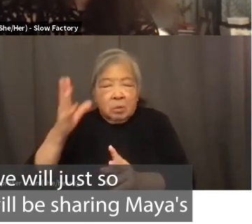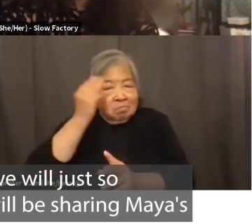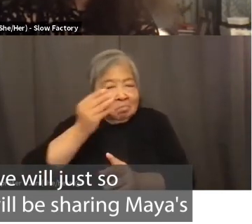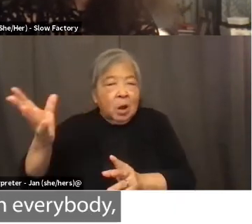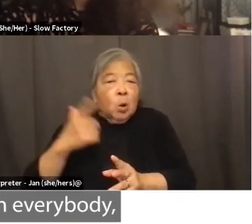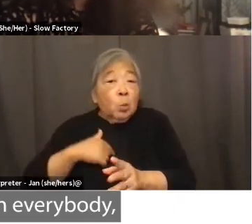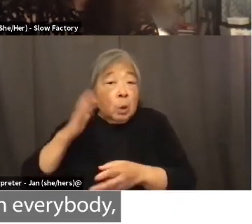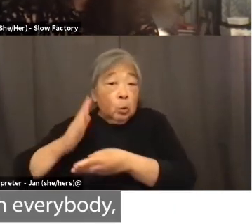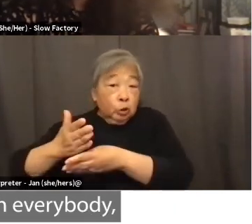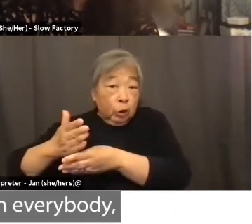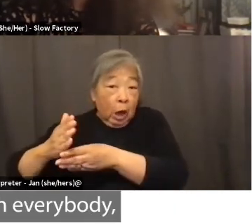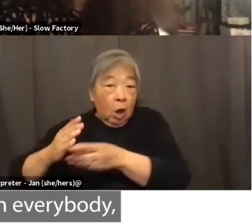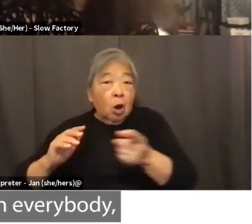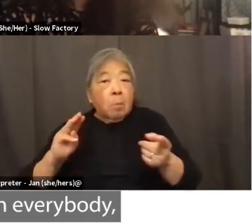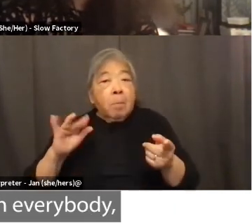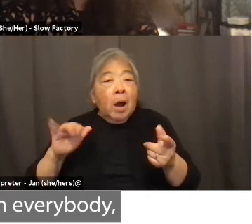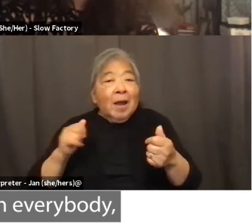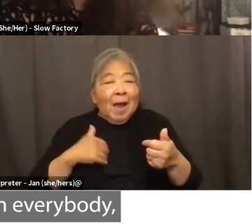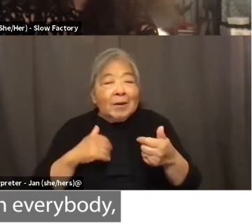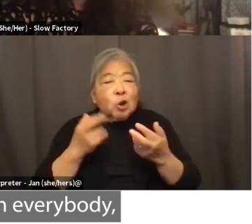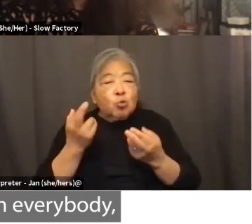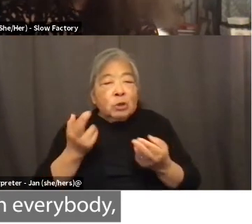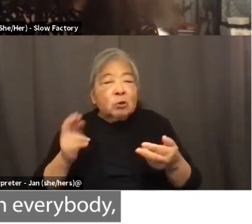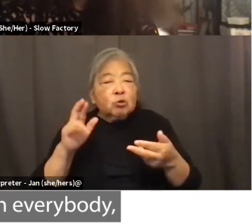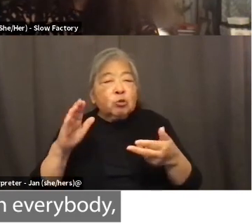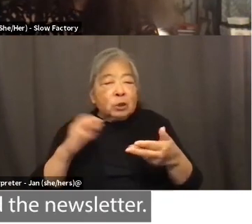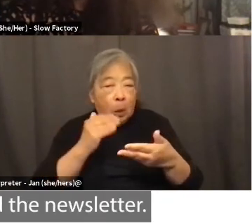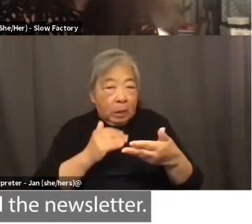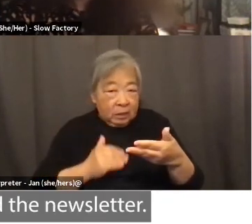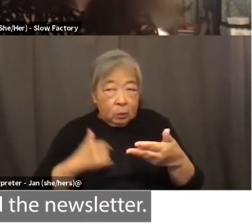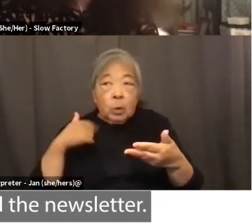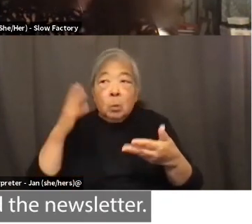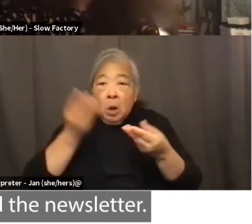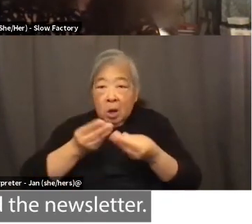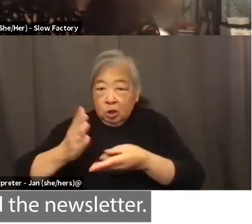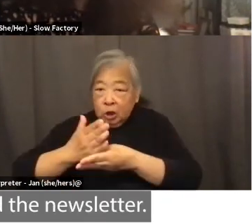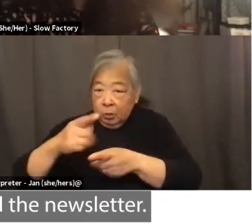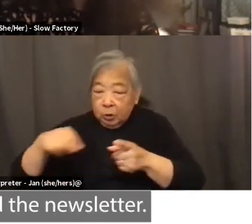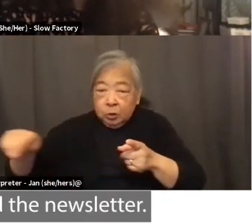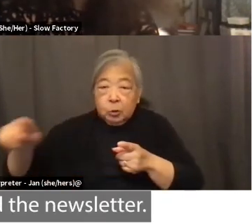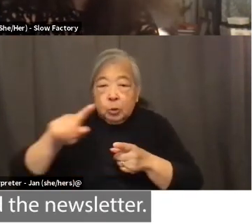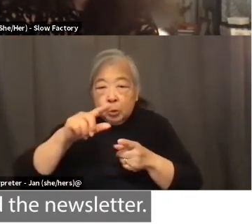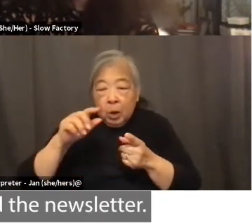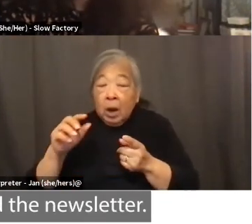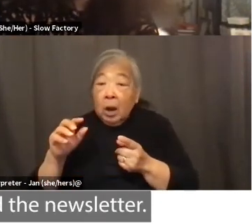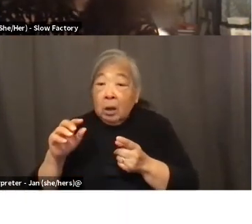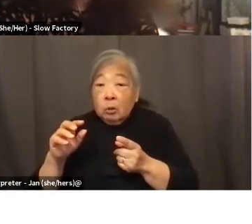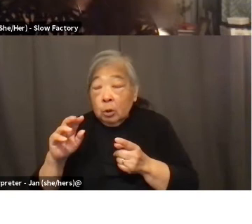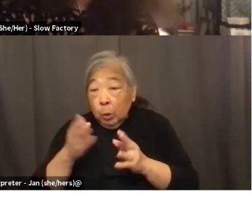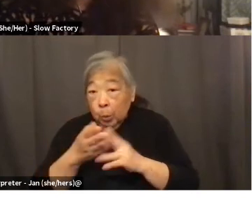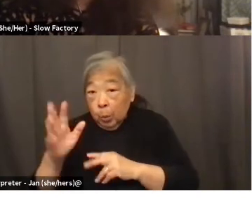sharing Maya's resource list with everybody, all y'all, on Slack and the